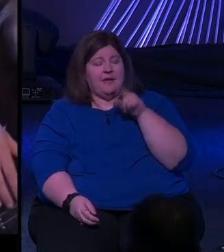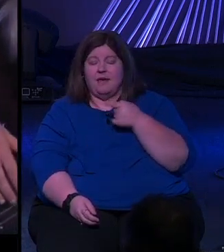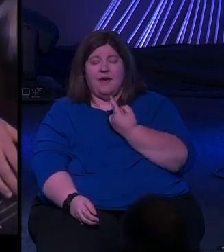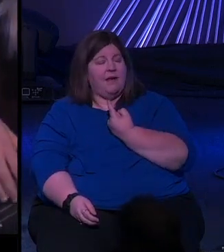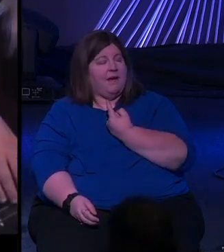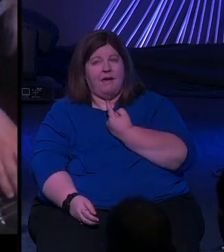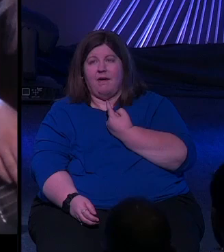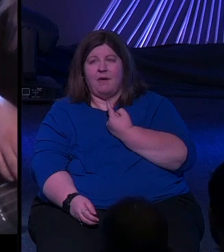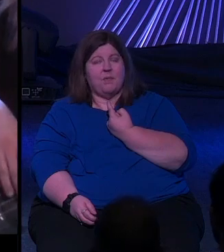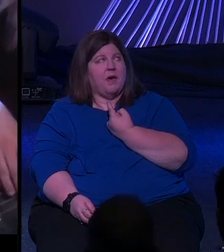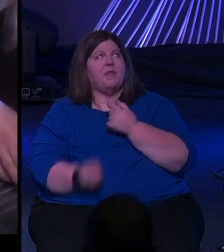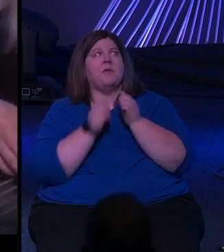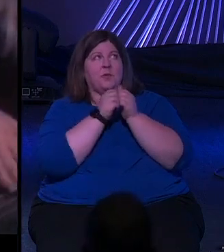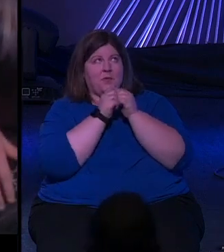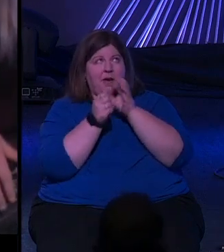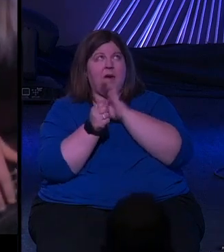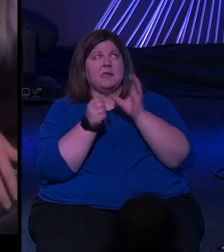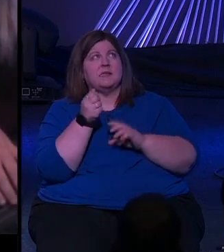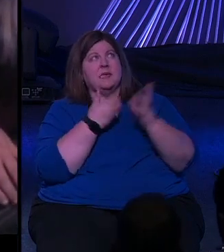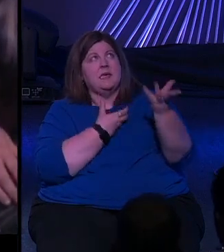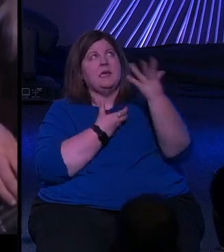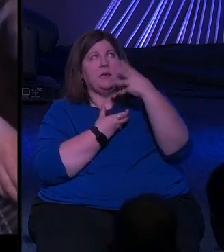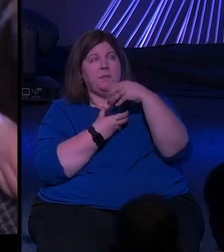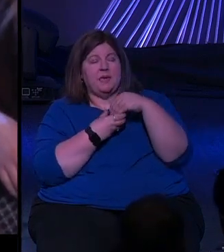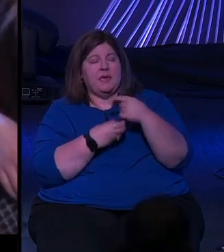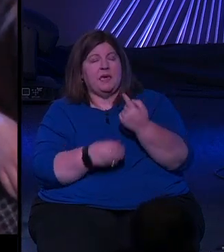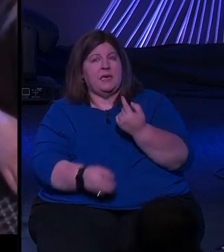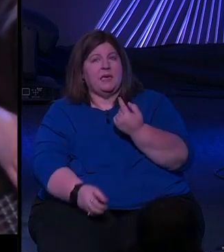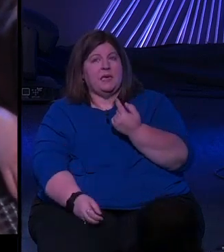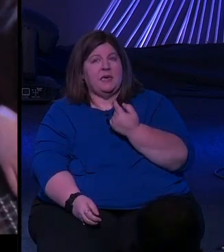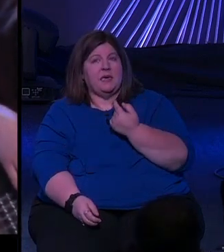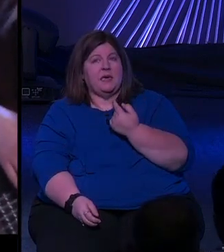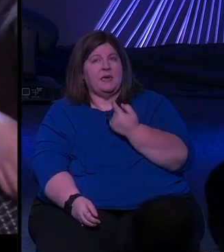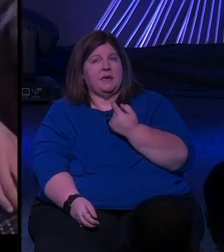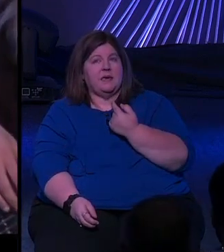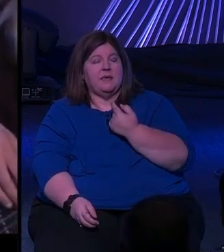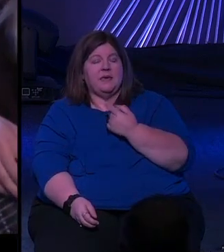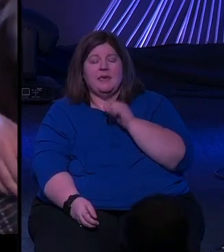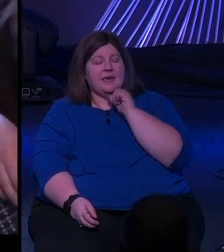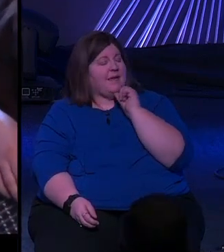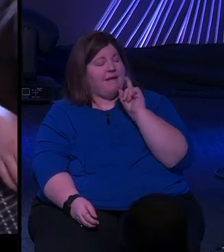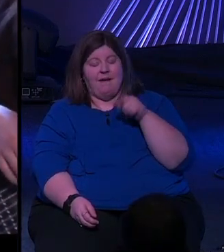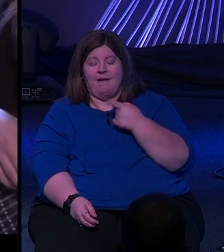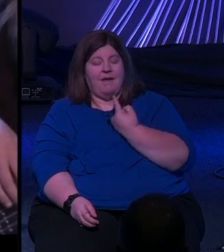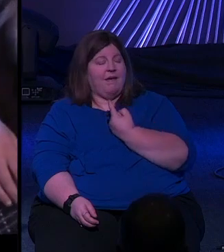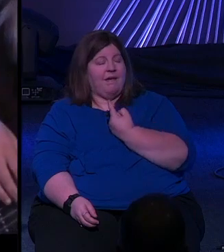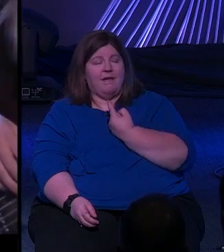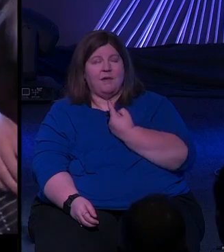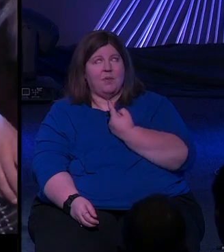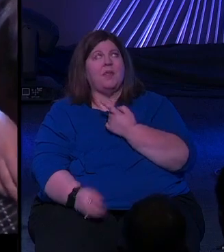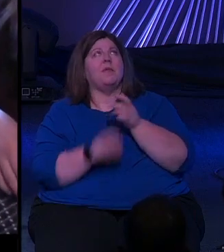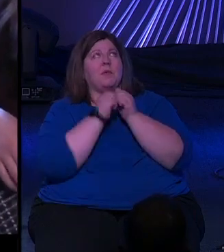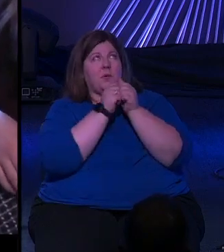Yet not I, but through Christ in me. Yet not